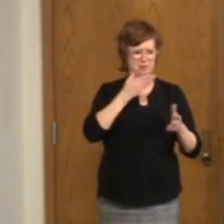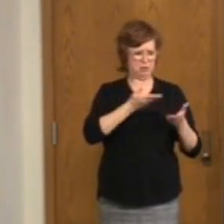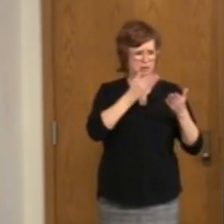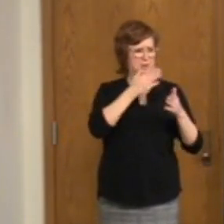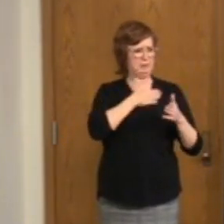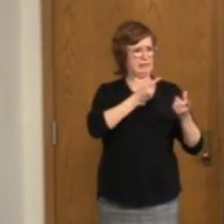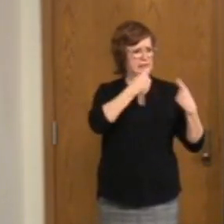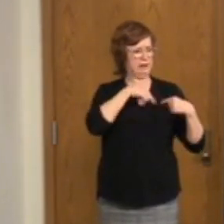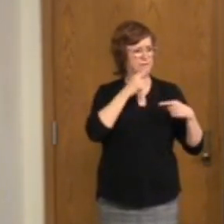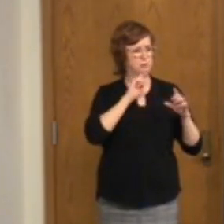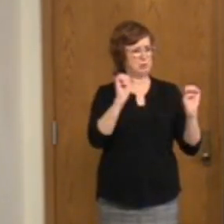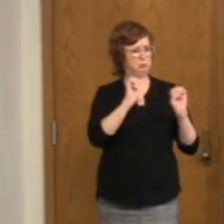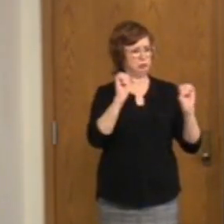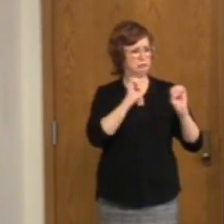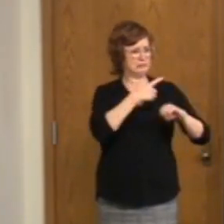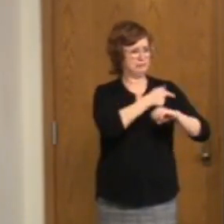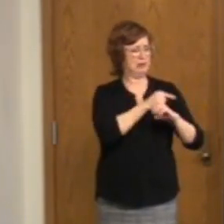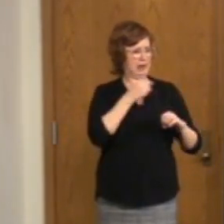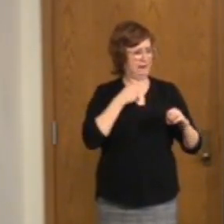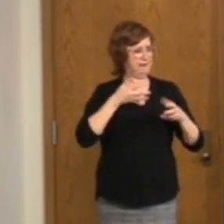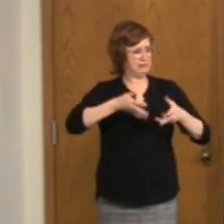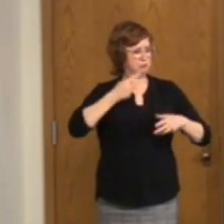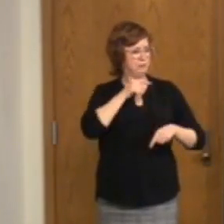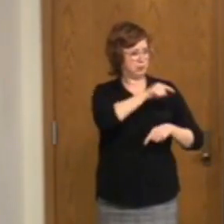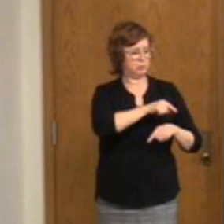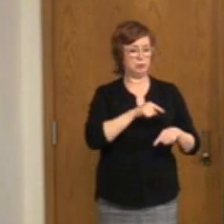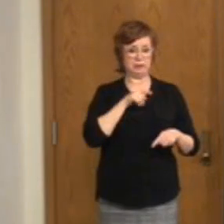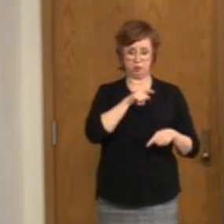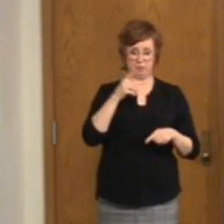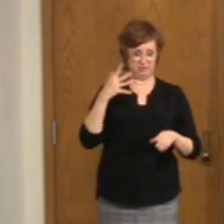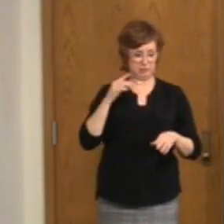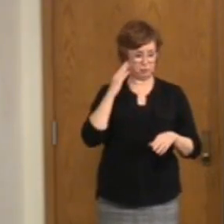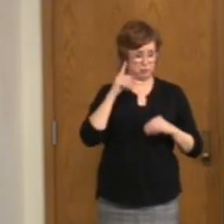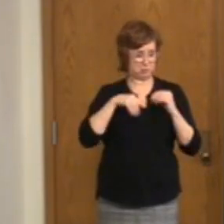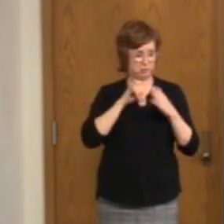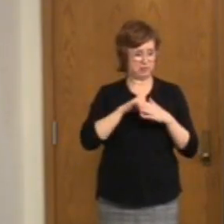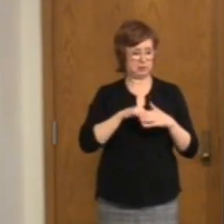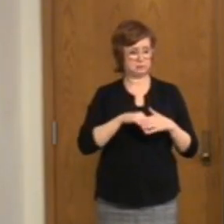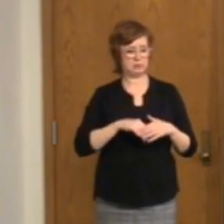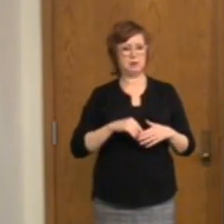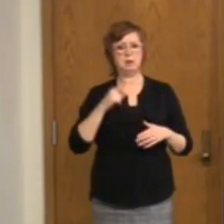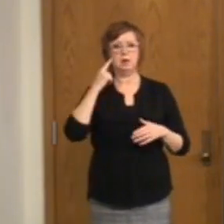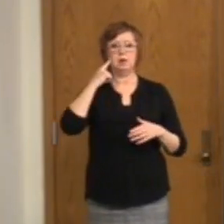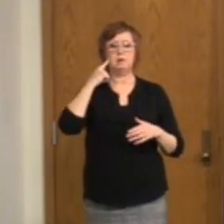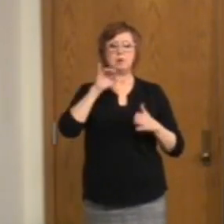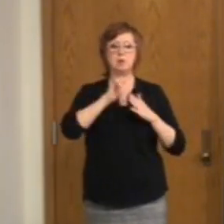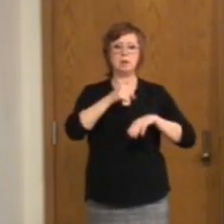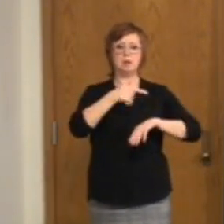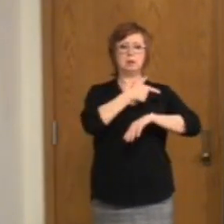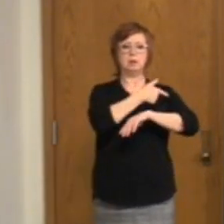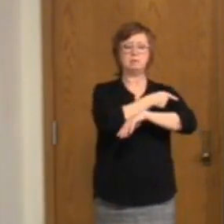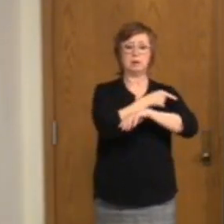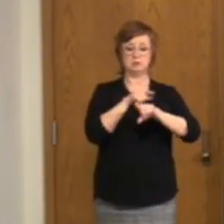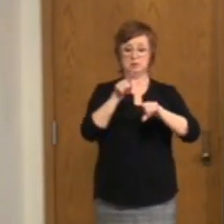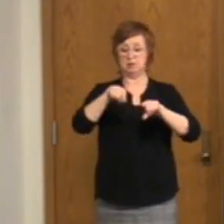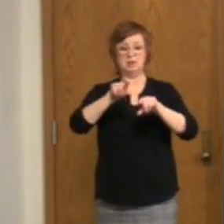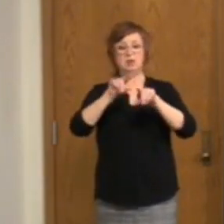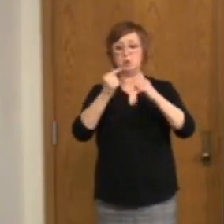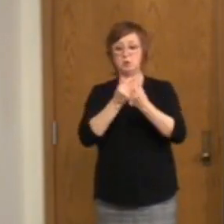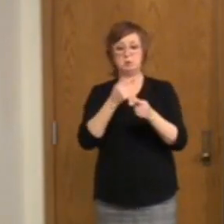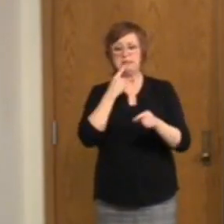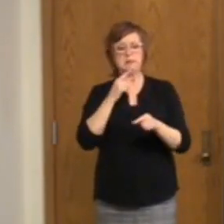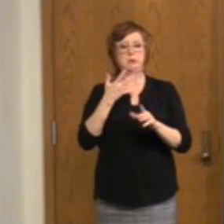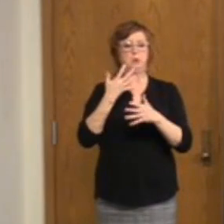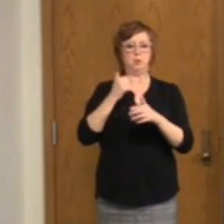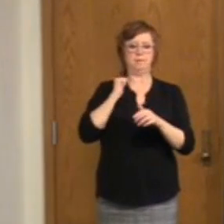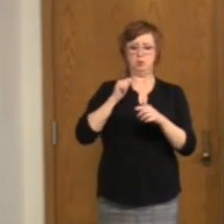emergency vaccination. Is that something that you're aware of happening, say in the instance of vaccines being refused, but having been taken out